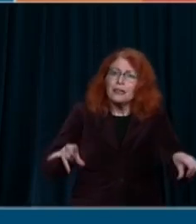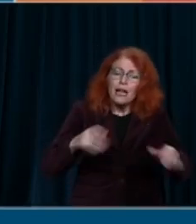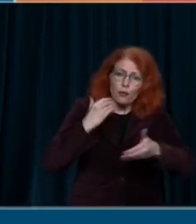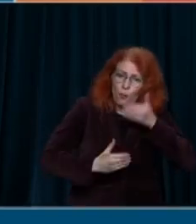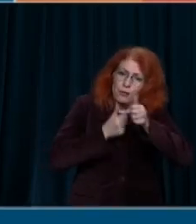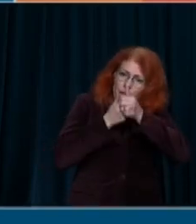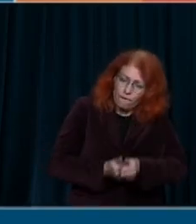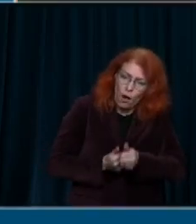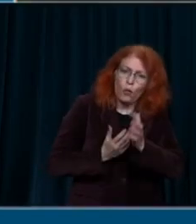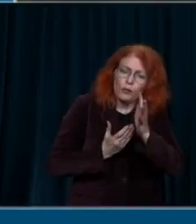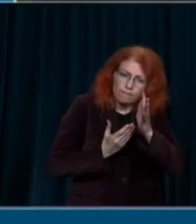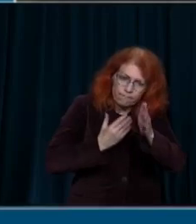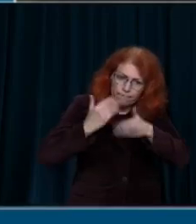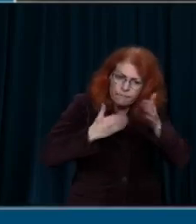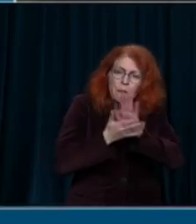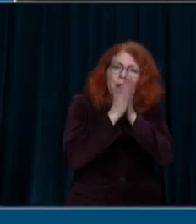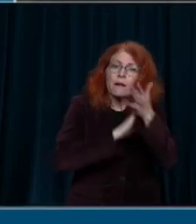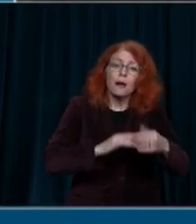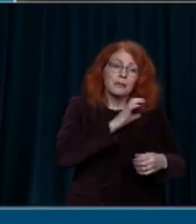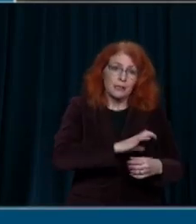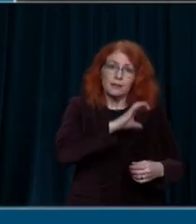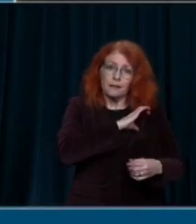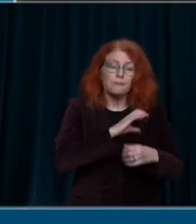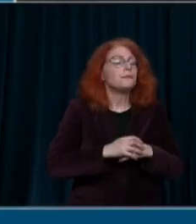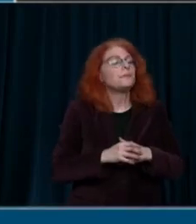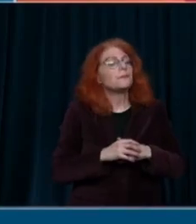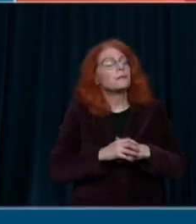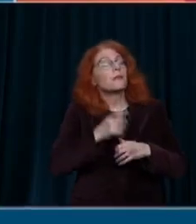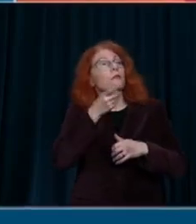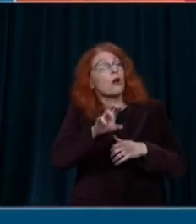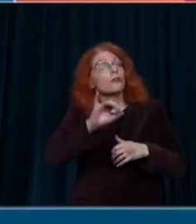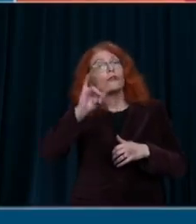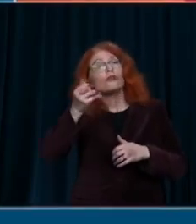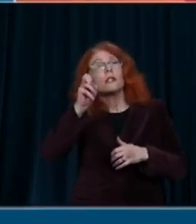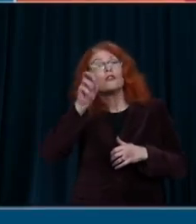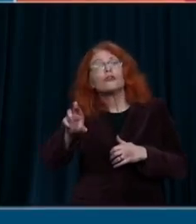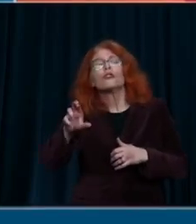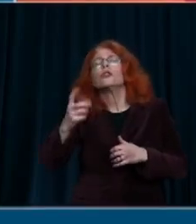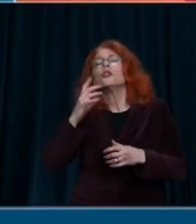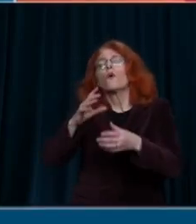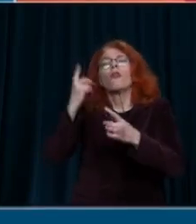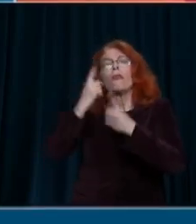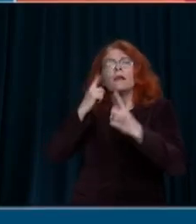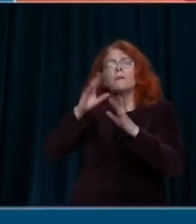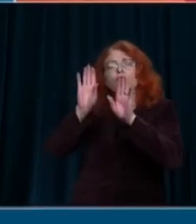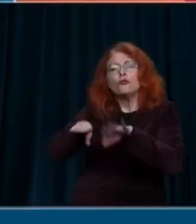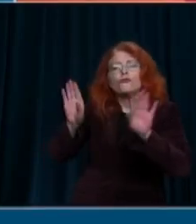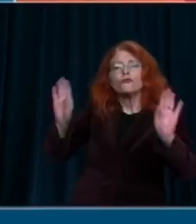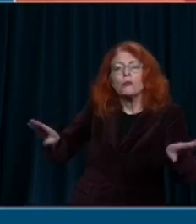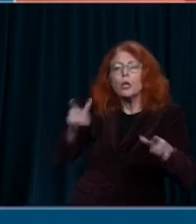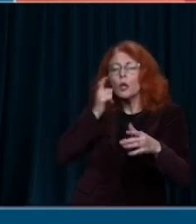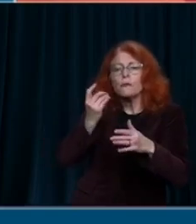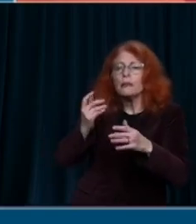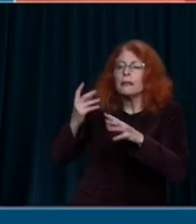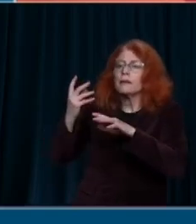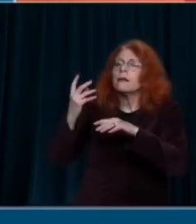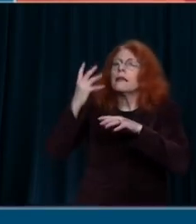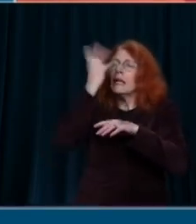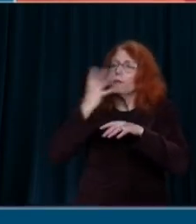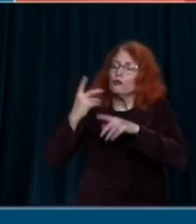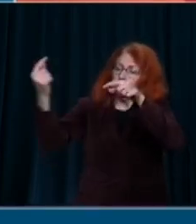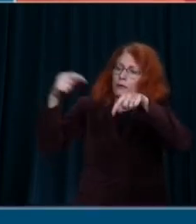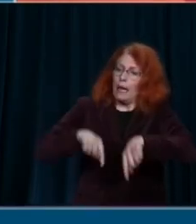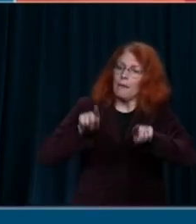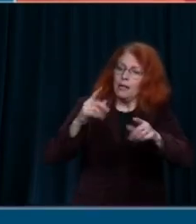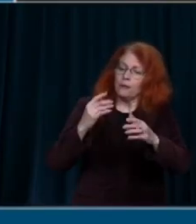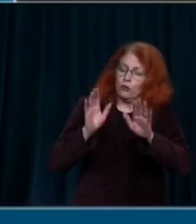following through becoming a citizen. Dr. Jasser, your thoughts on the children the immigrants who came here as children?